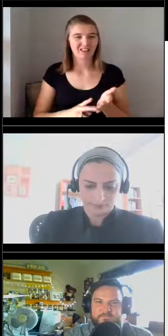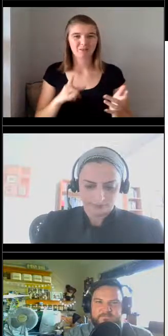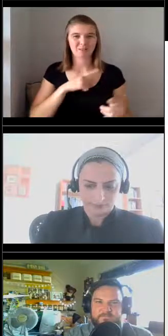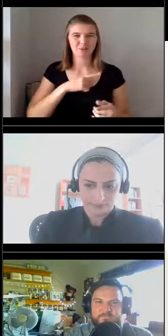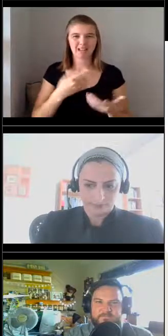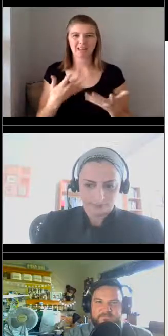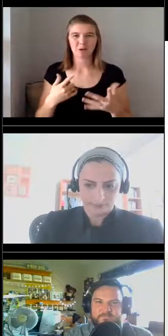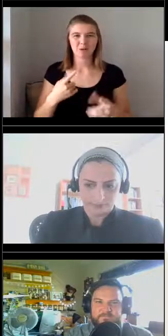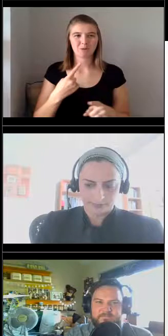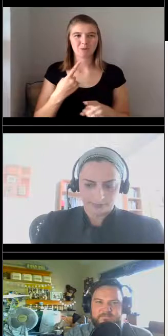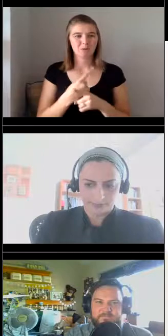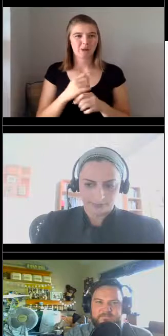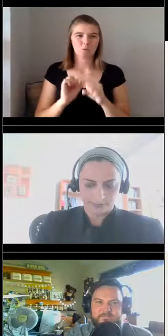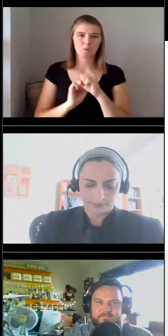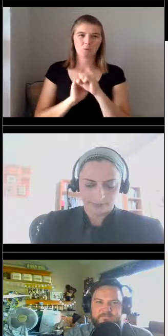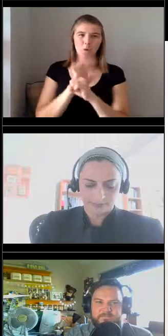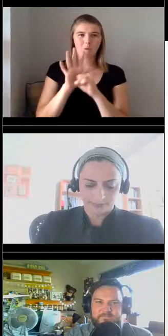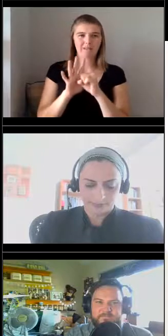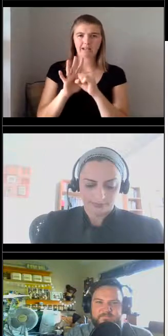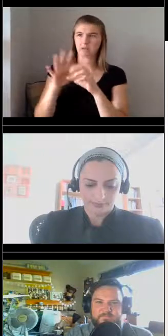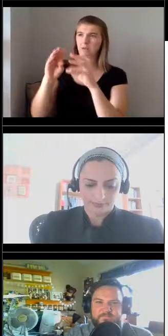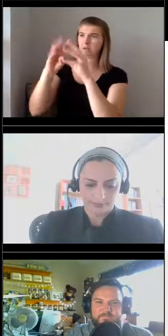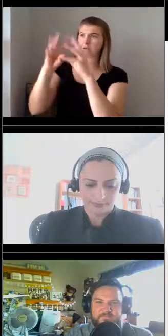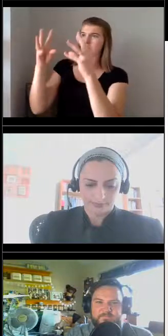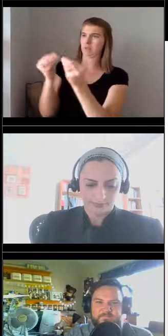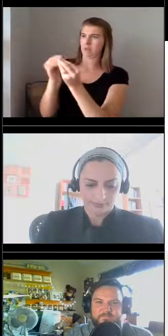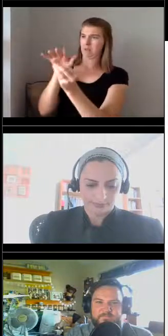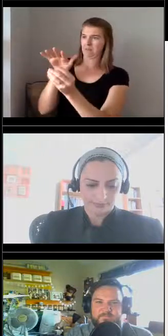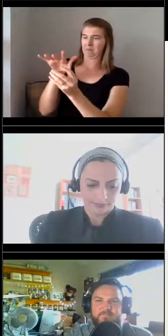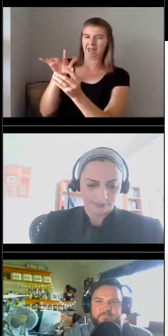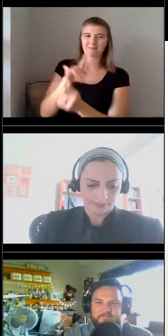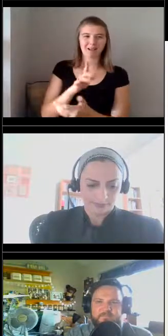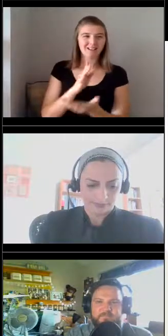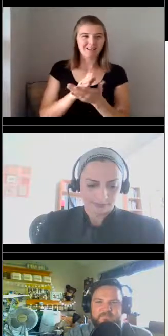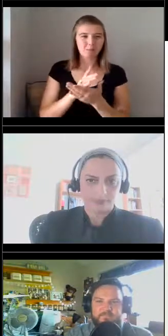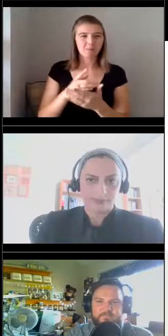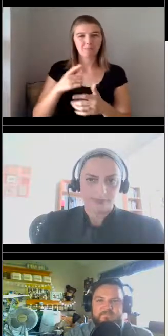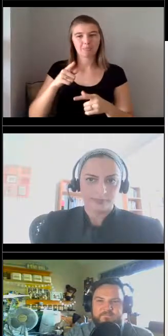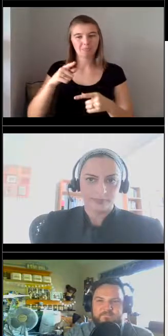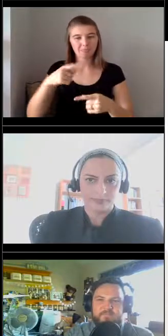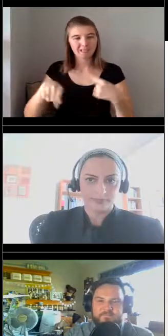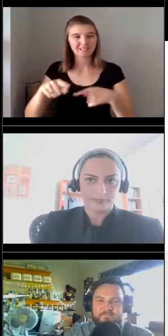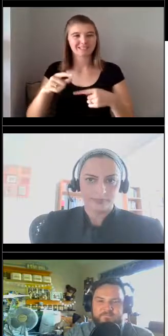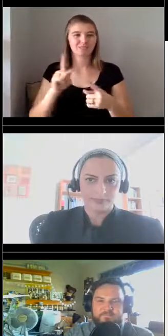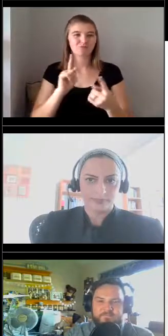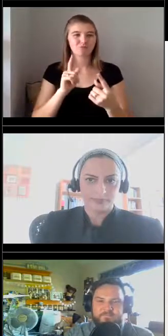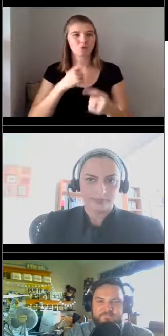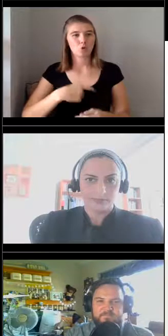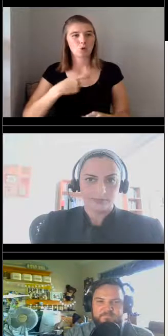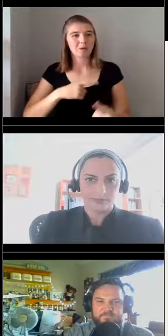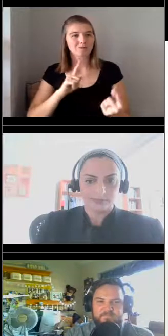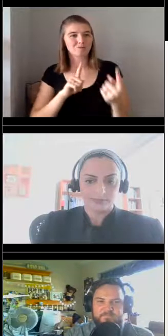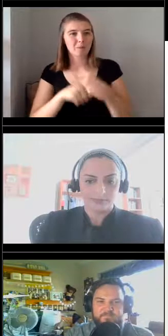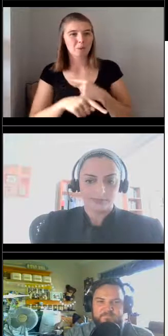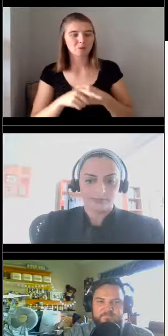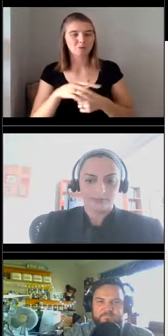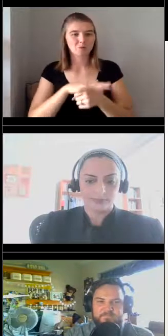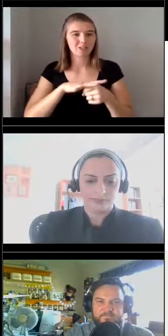entity, but actually the key thing is a human's response to a situation. So it's, you know, it's how we respond, what we